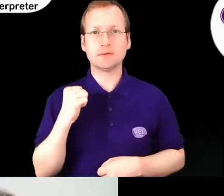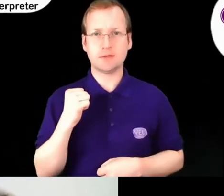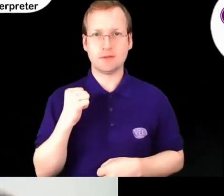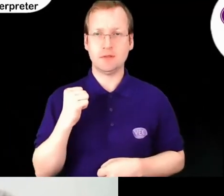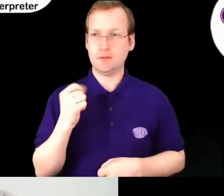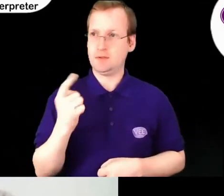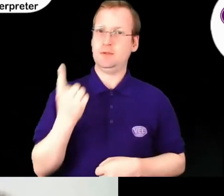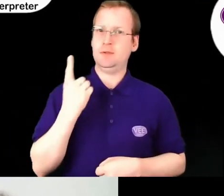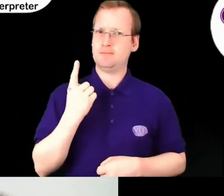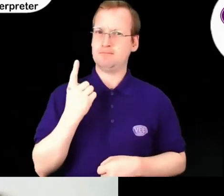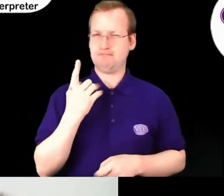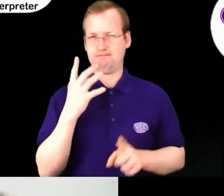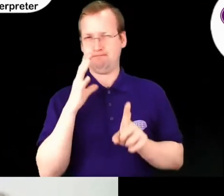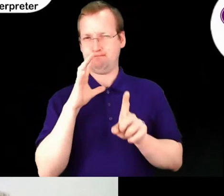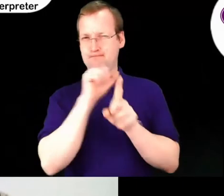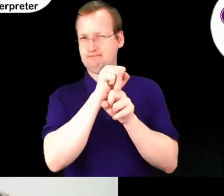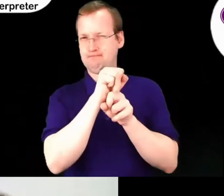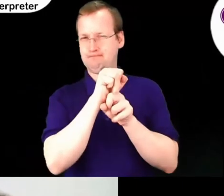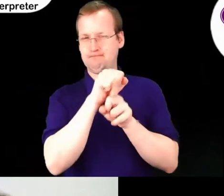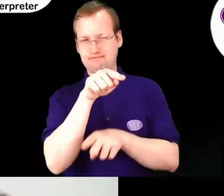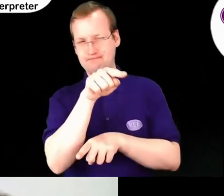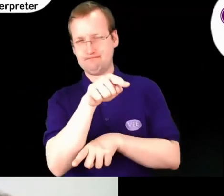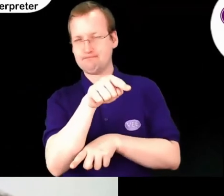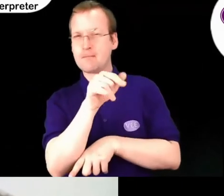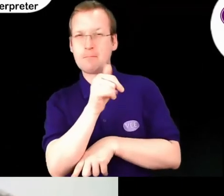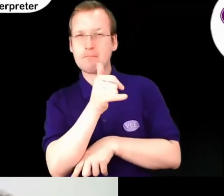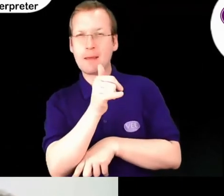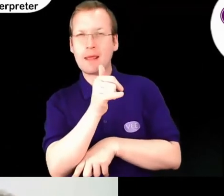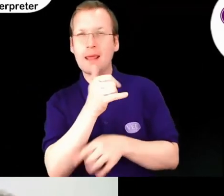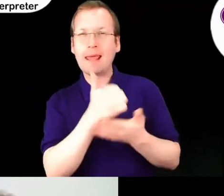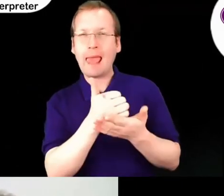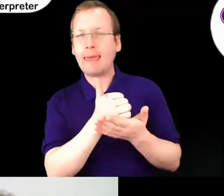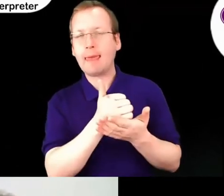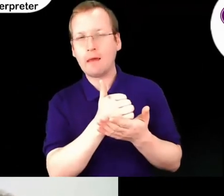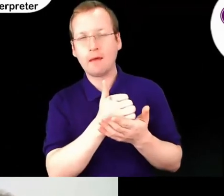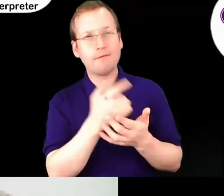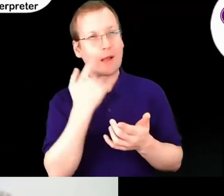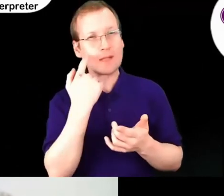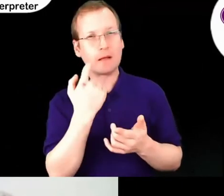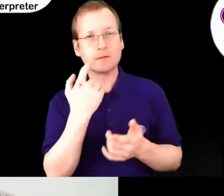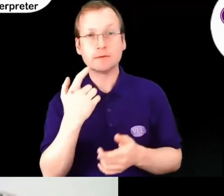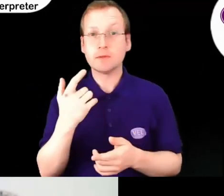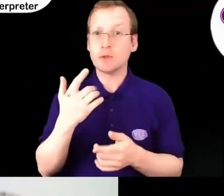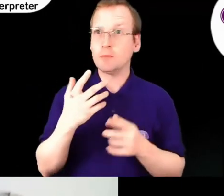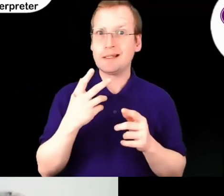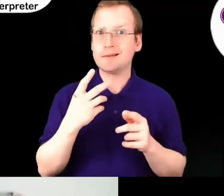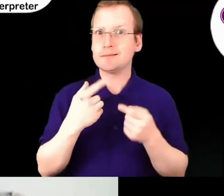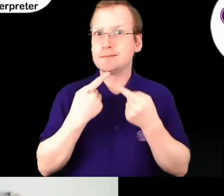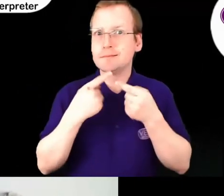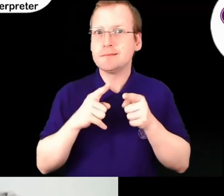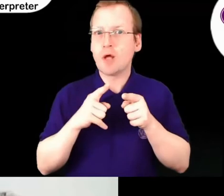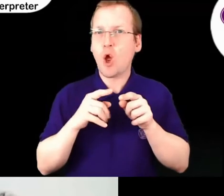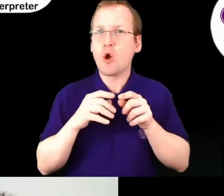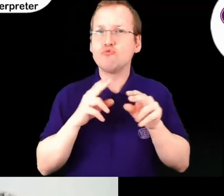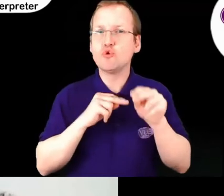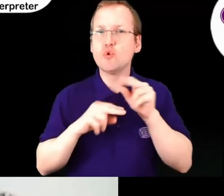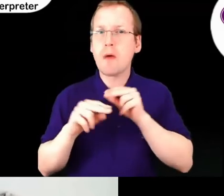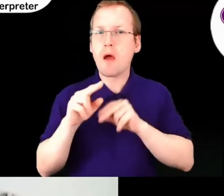had a whiff that I might be gay. And so he said about a rumour, which eventually came to my